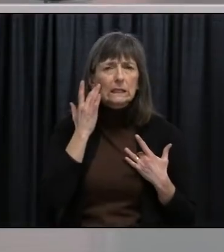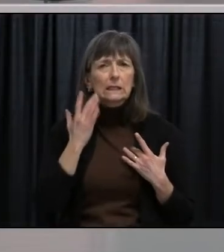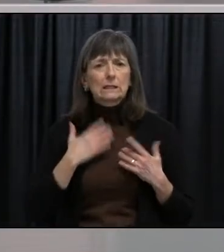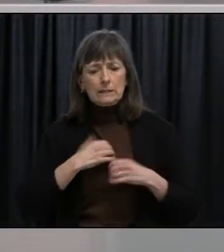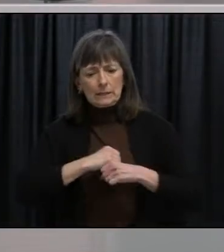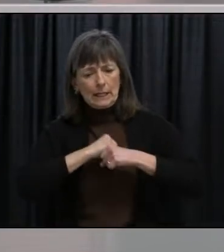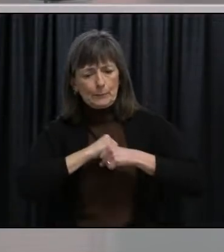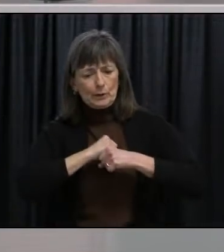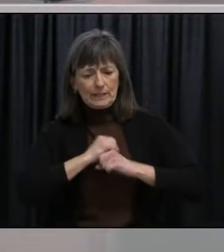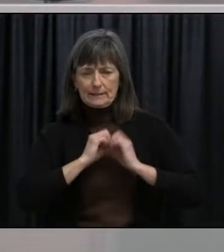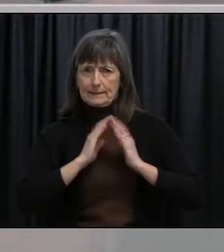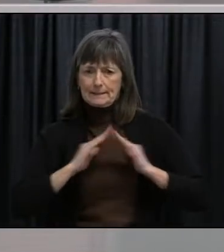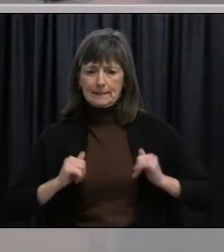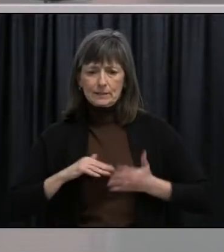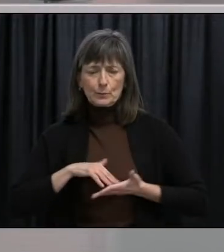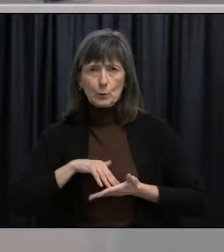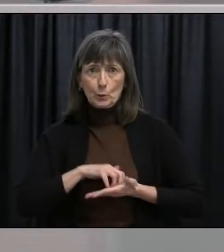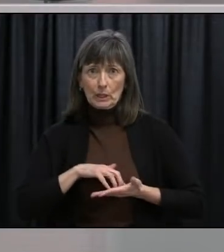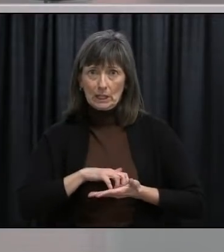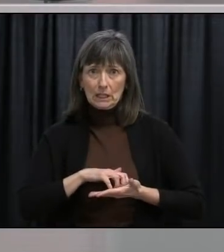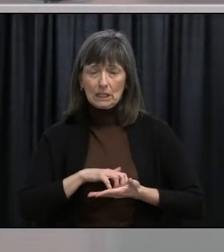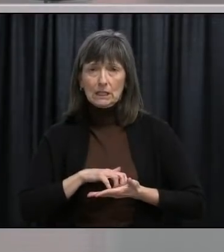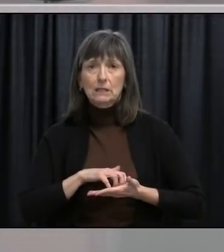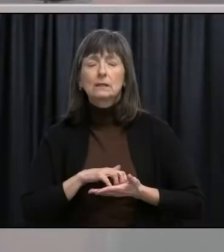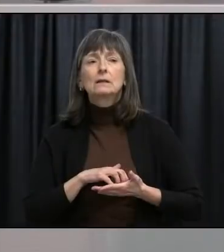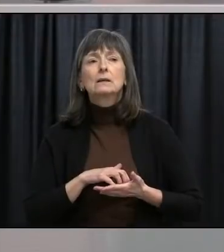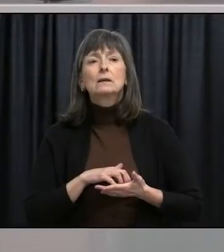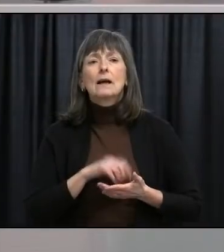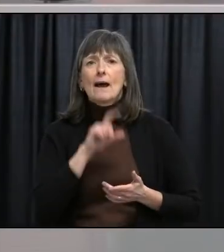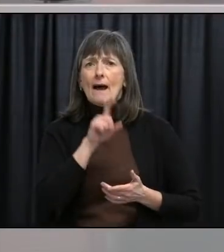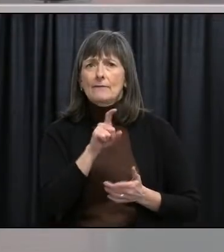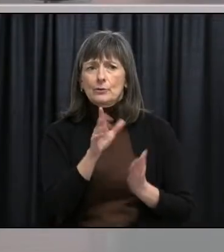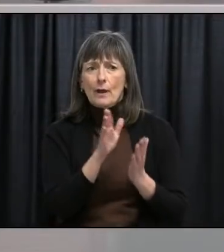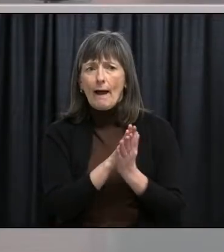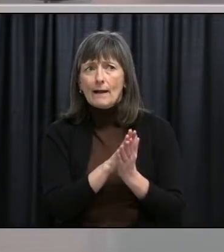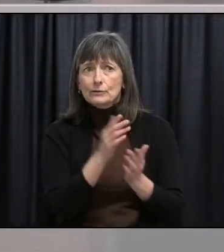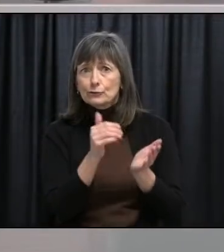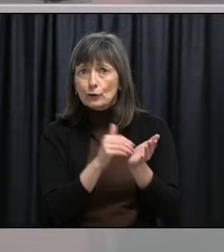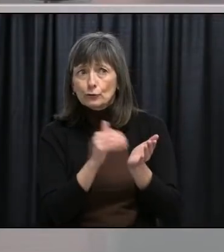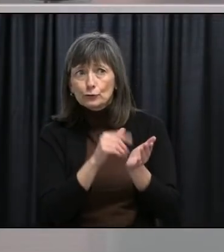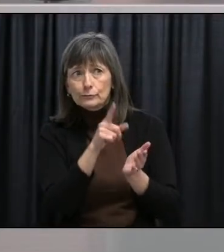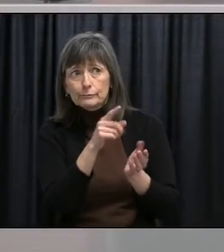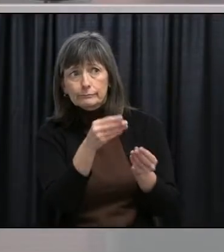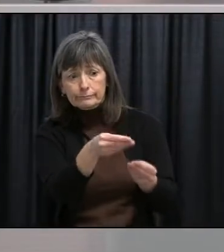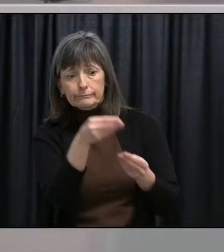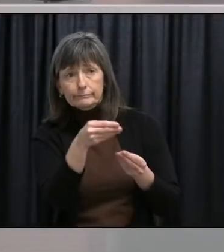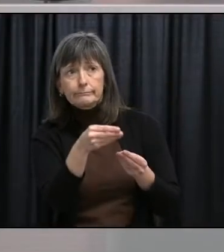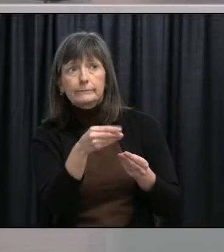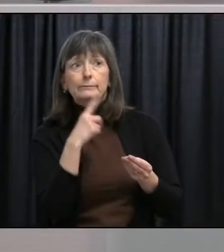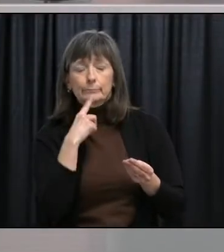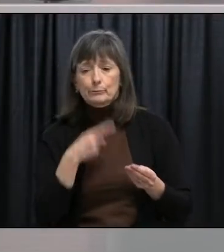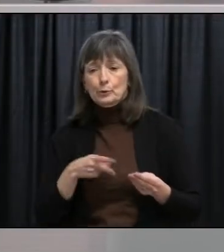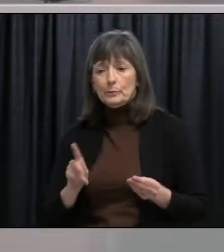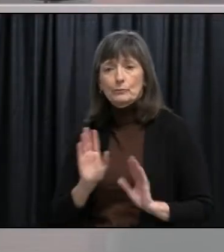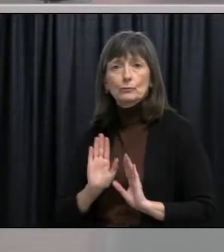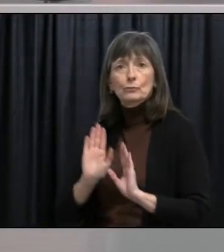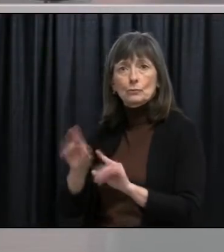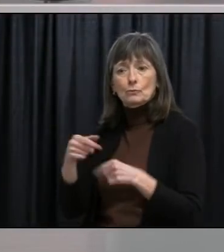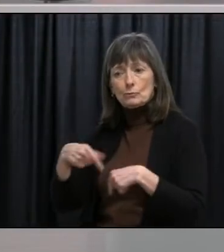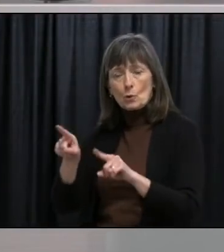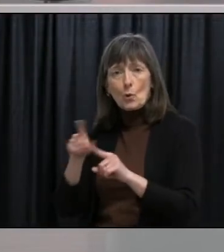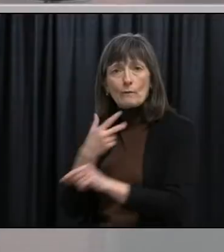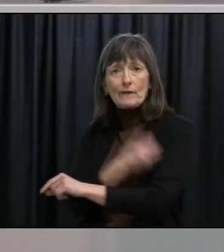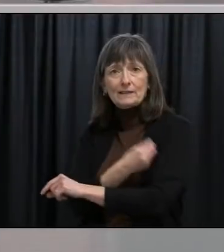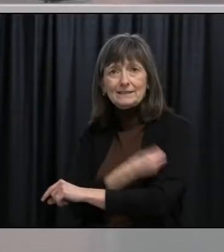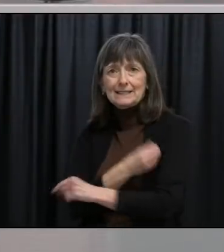to get a letter from their healthcare provider noting that they can be vaccinated. Are we looking at doing something the same here, or how